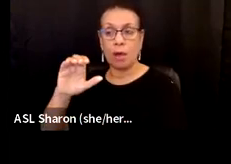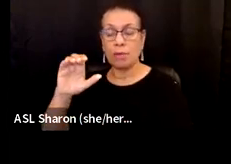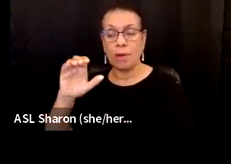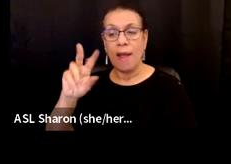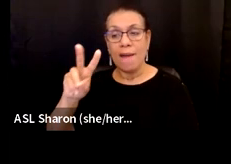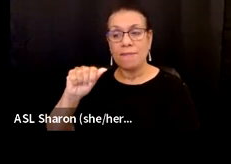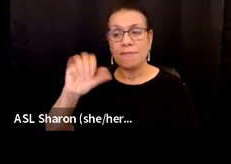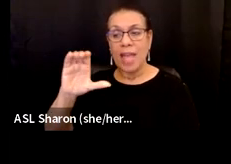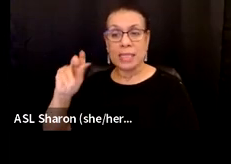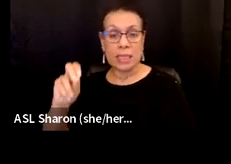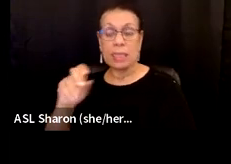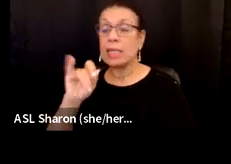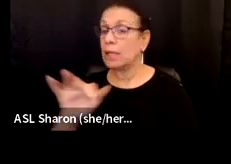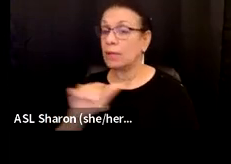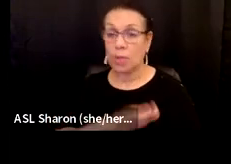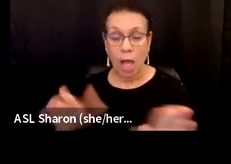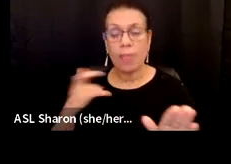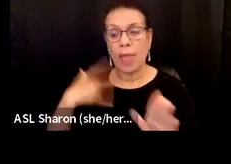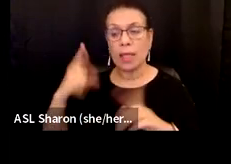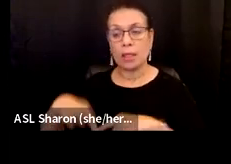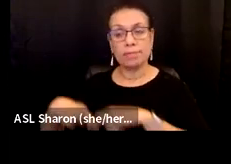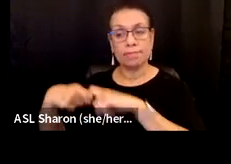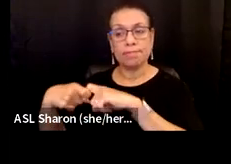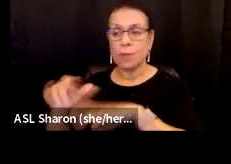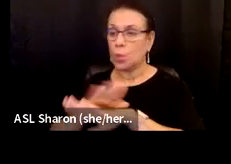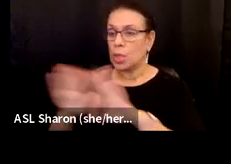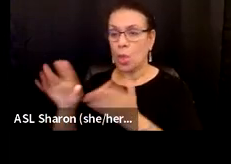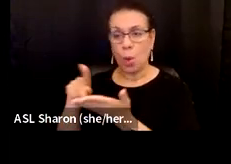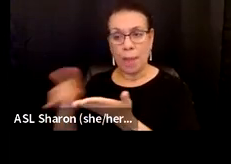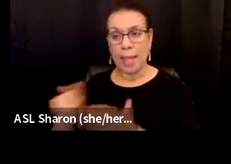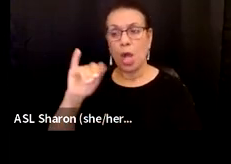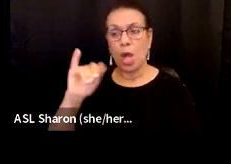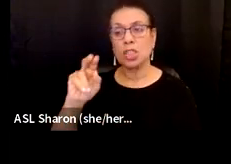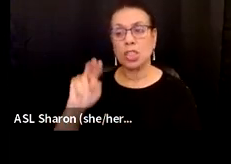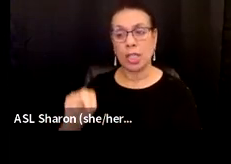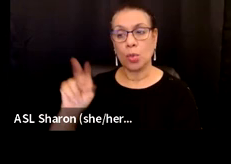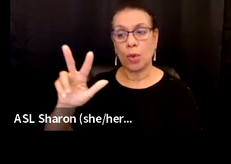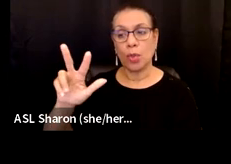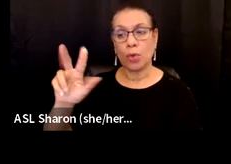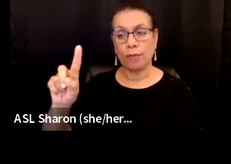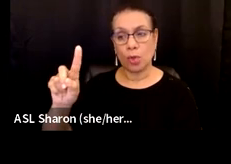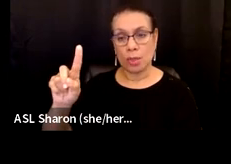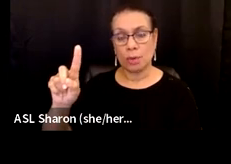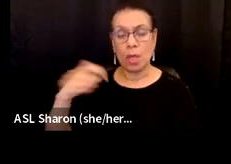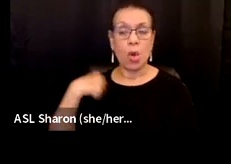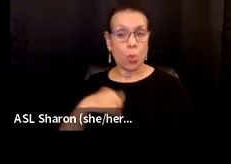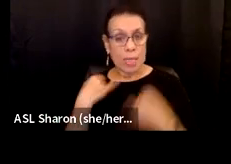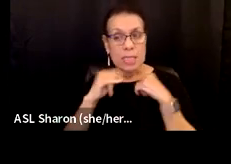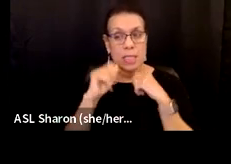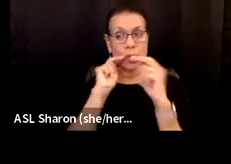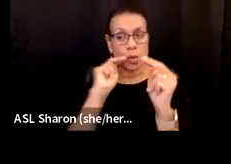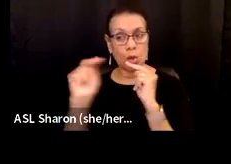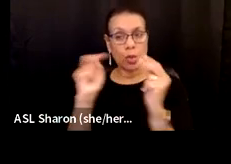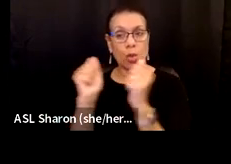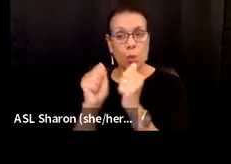placed on unpaid administrative leave on monday january 31st we remain in negotiations with our